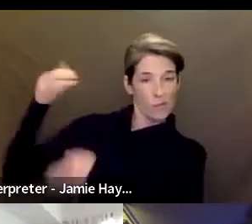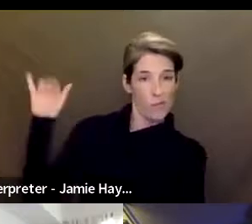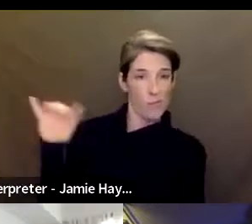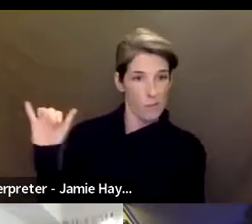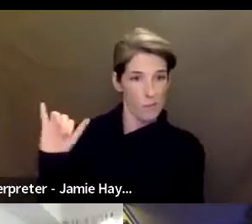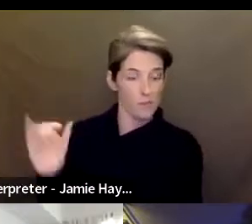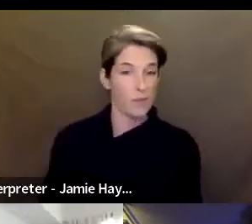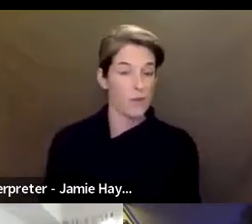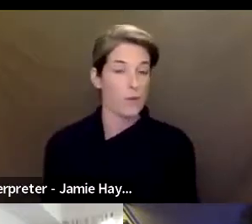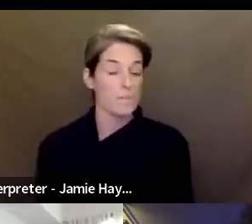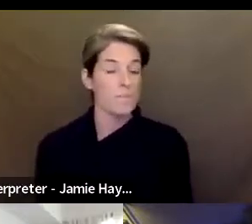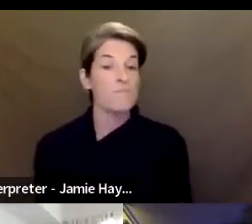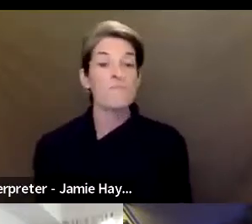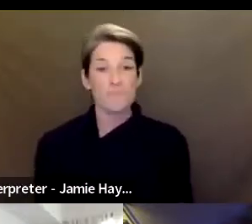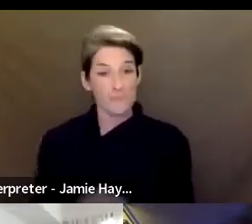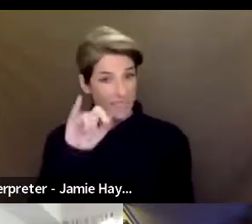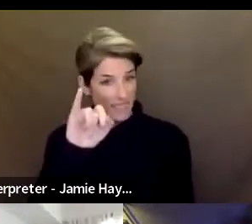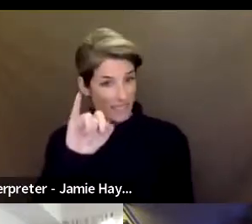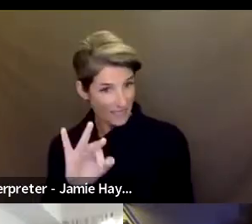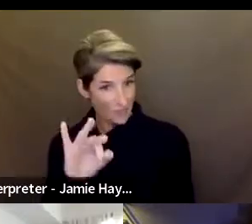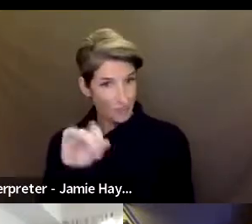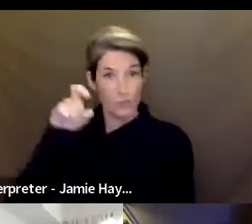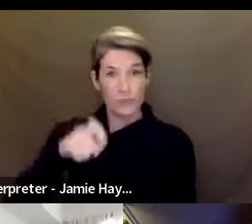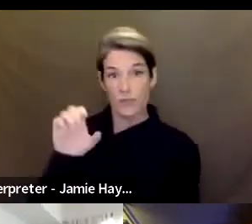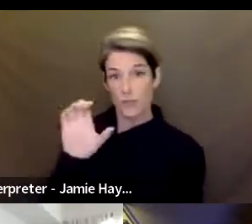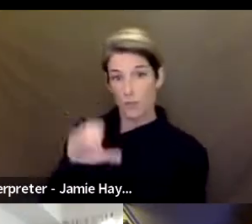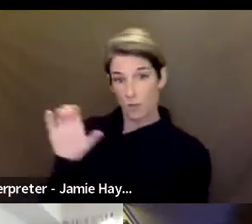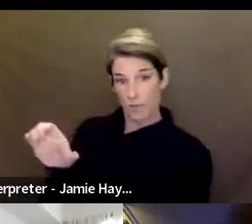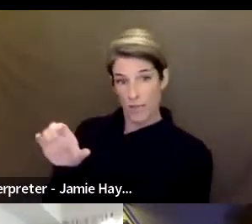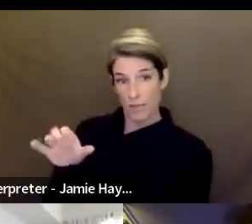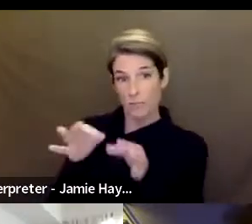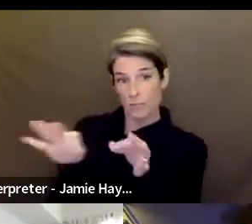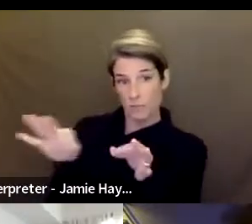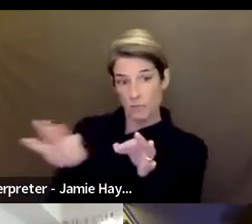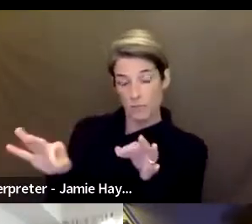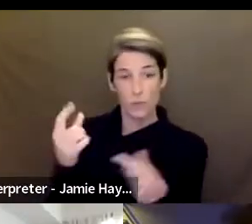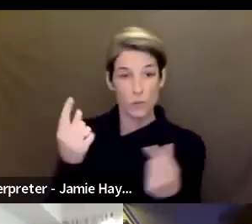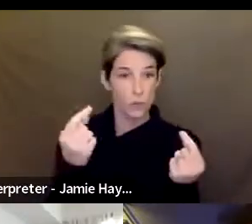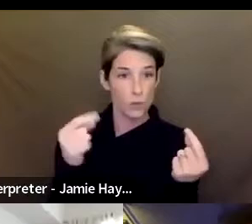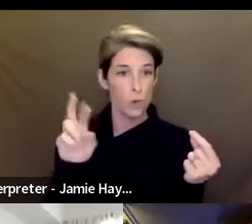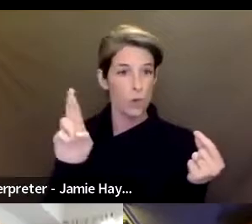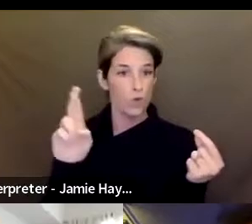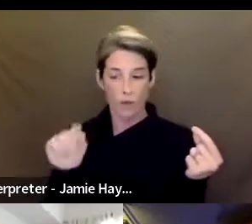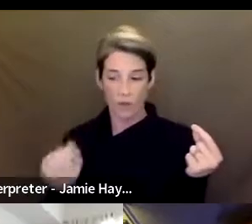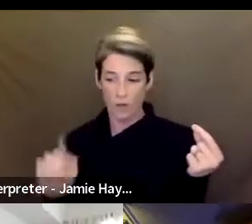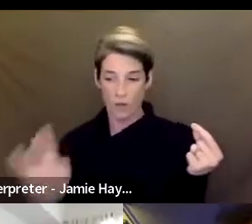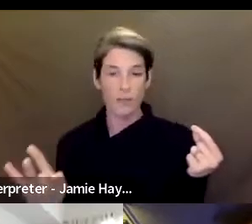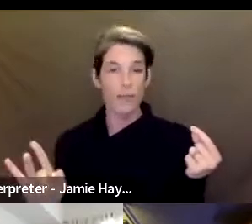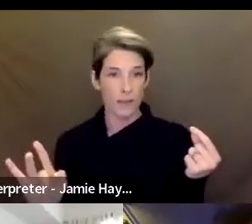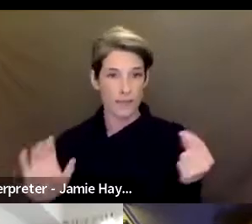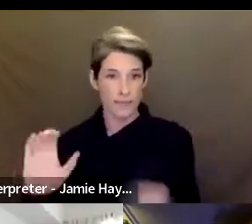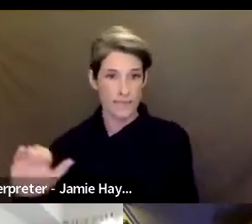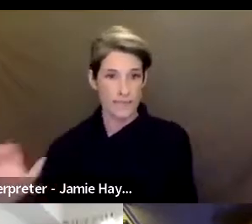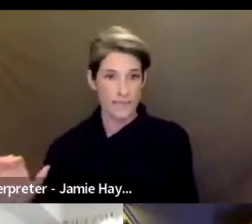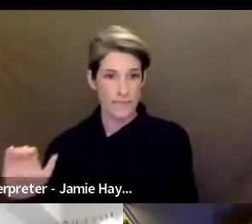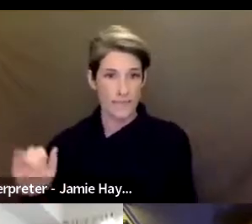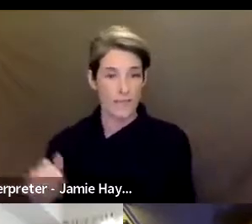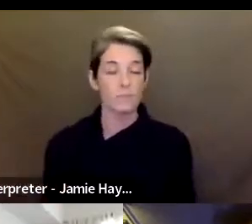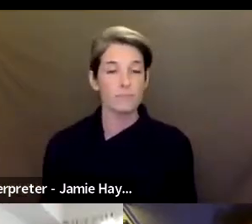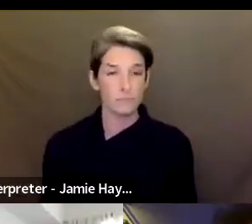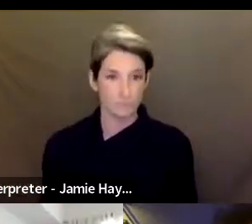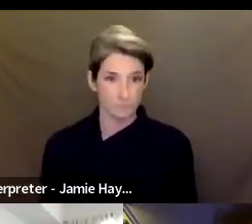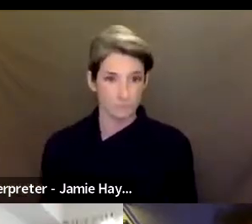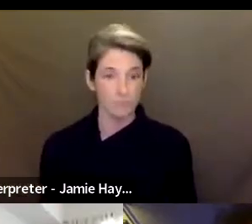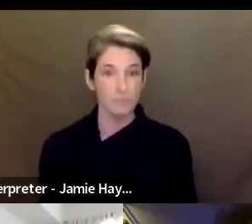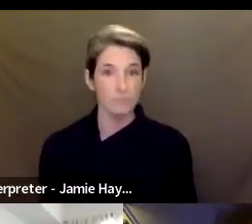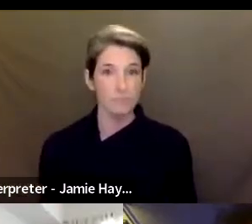Again, you can access the captions for today's session by clicking the CC button in